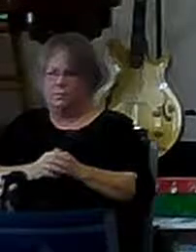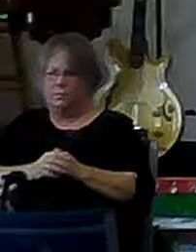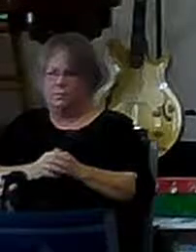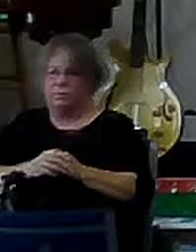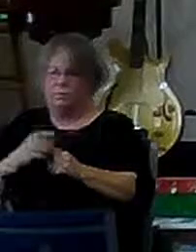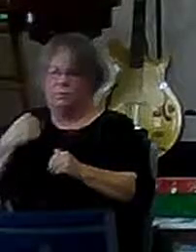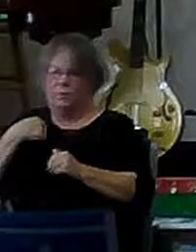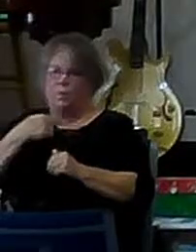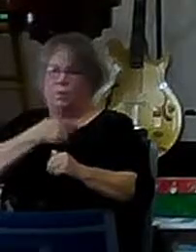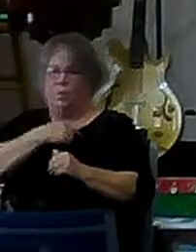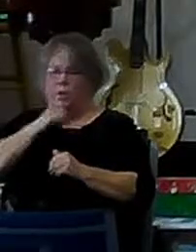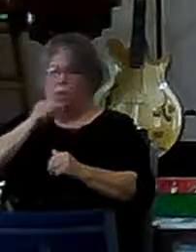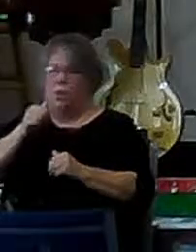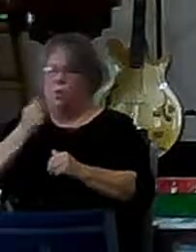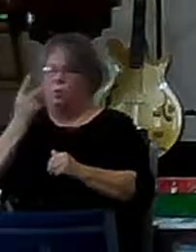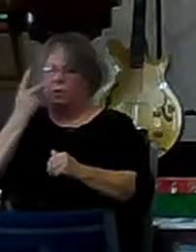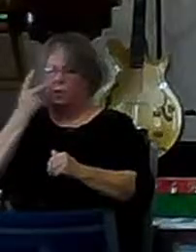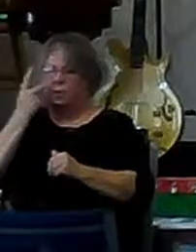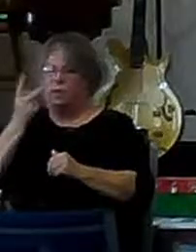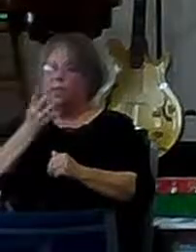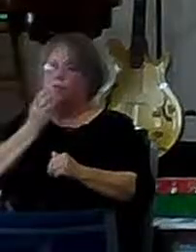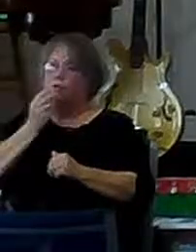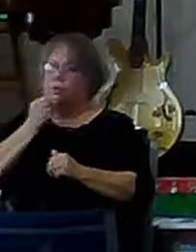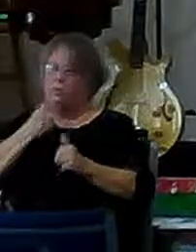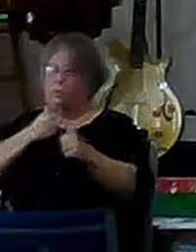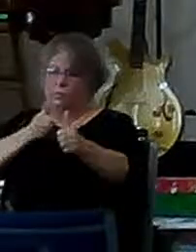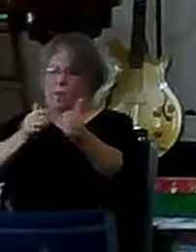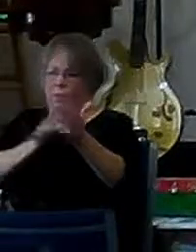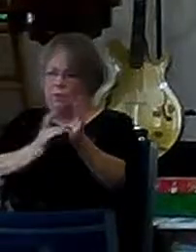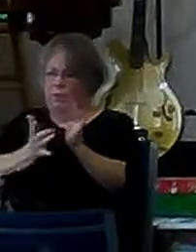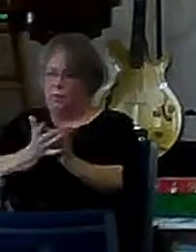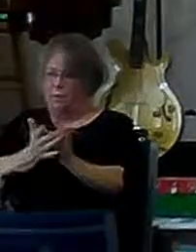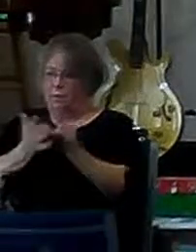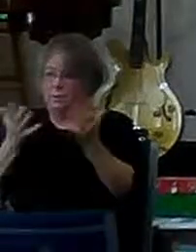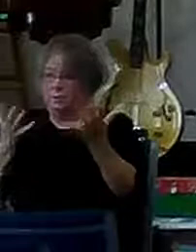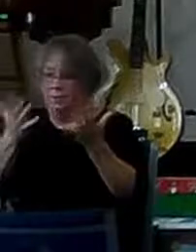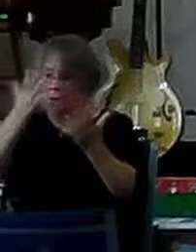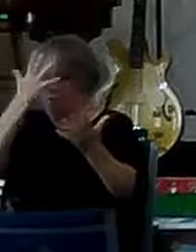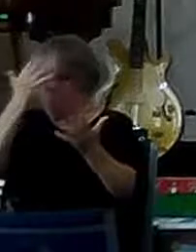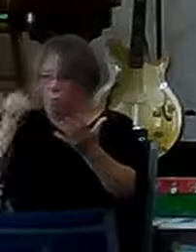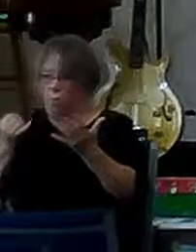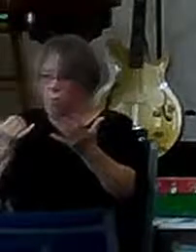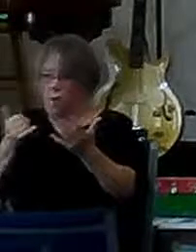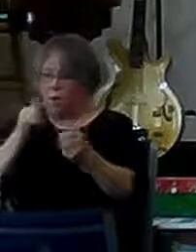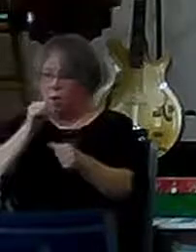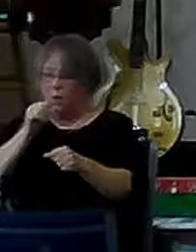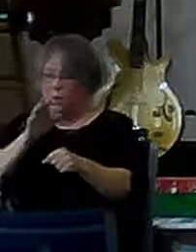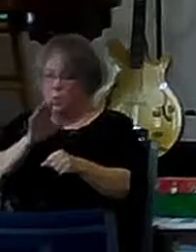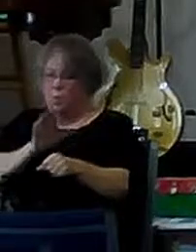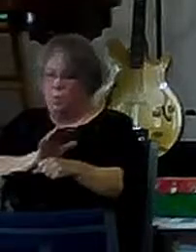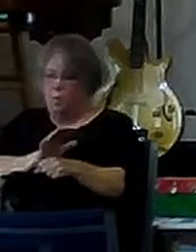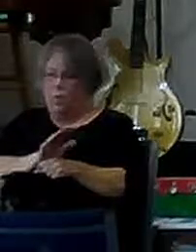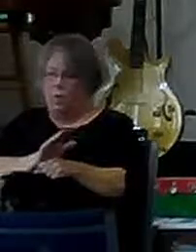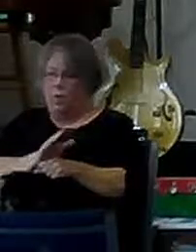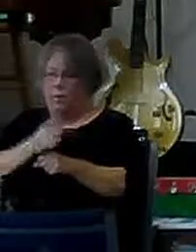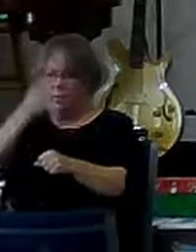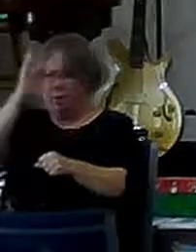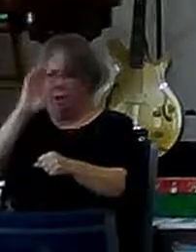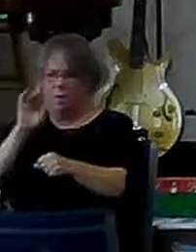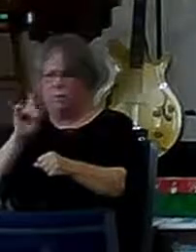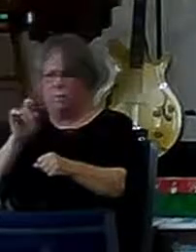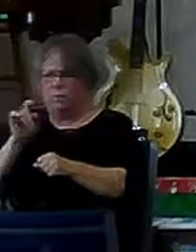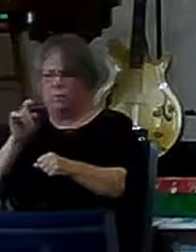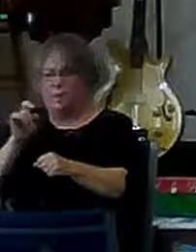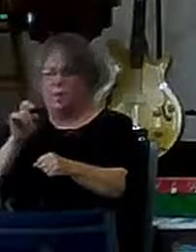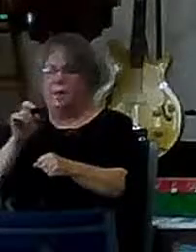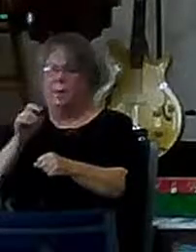following after Christ. Hence the question. If we're going to get anywhere with Romans chapter 9, I think we